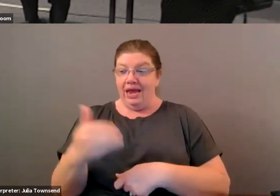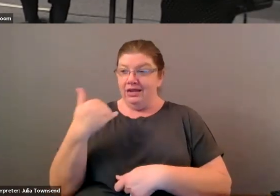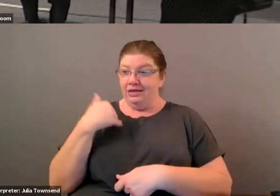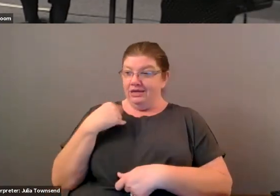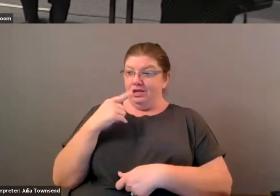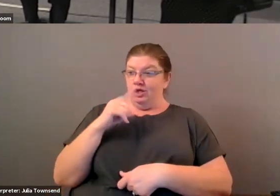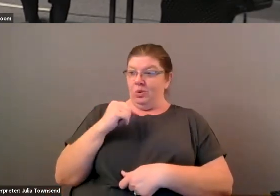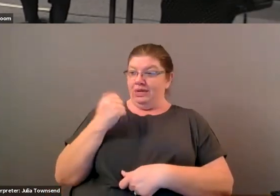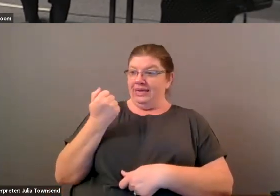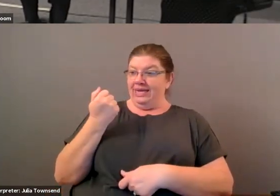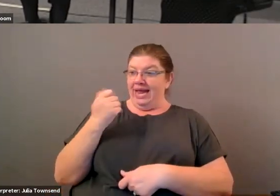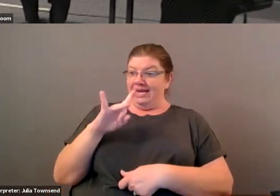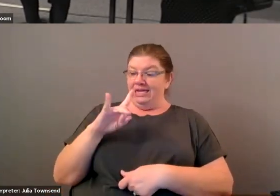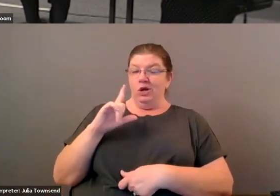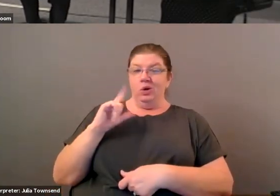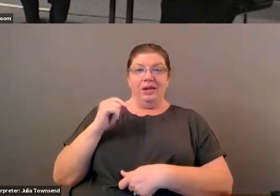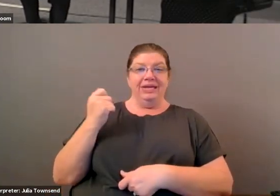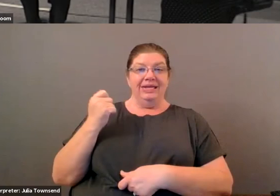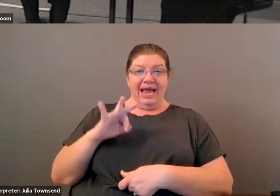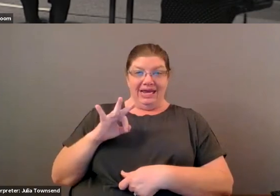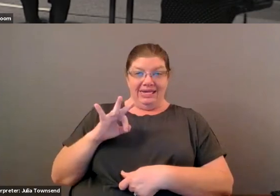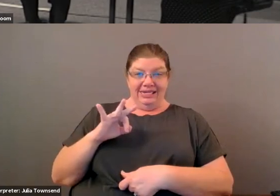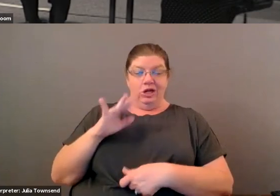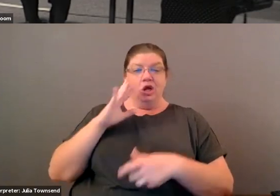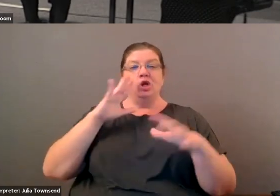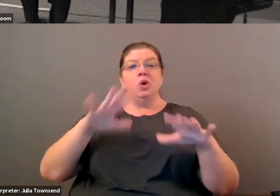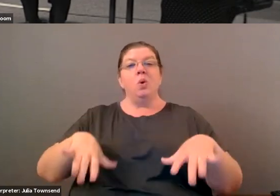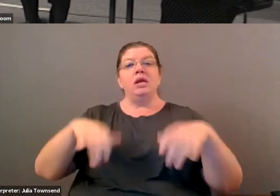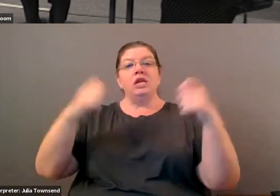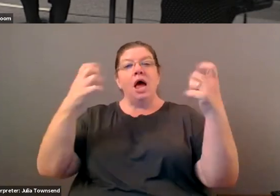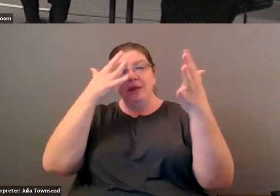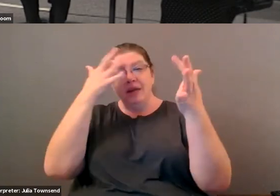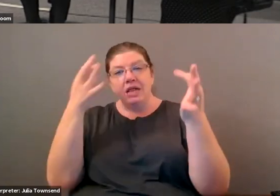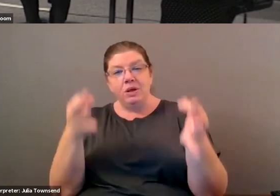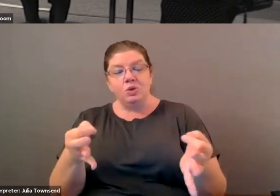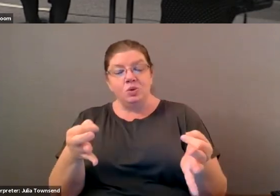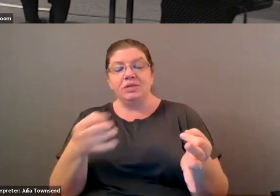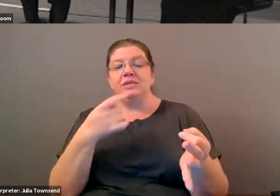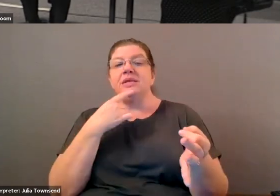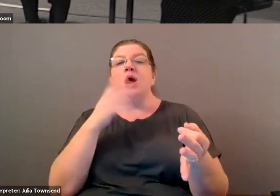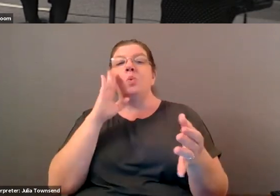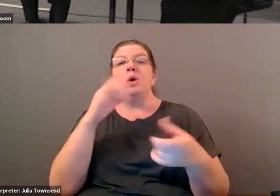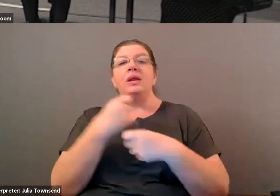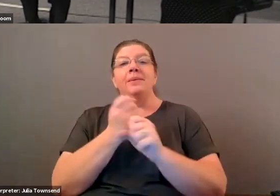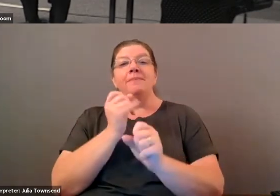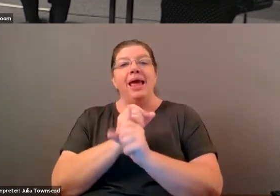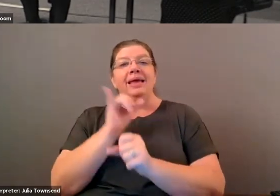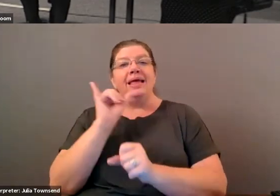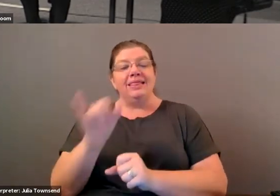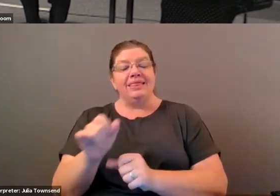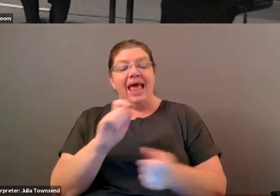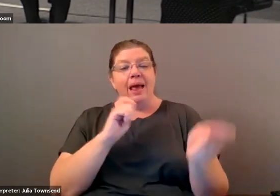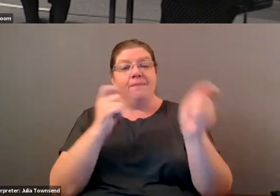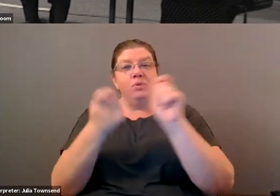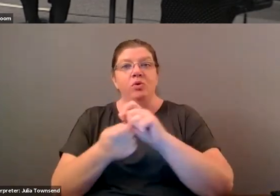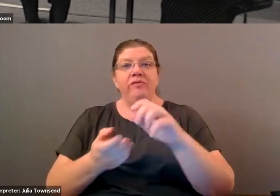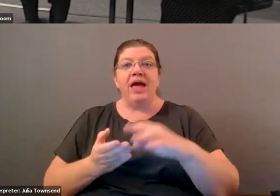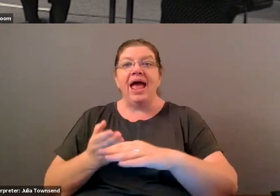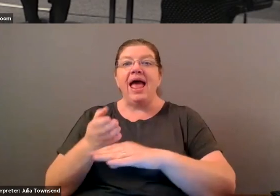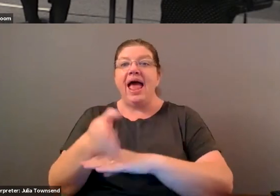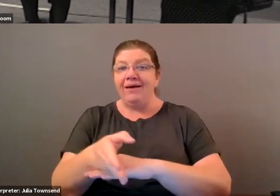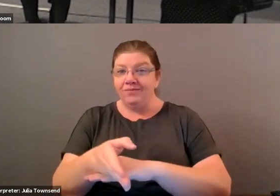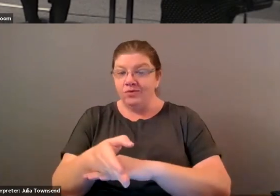or 2019, you adopted a resolution that said that you would make that move after